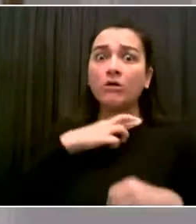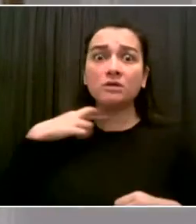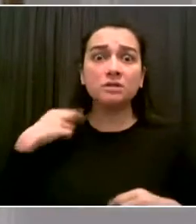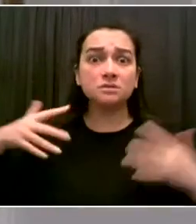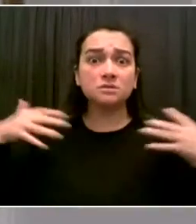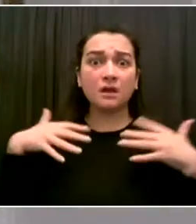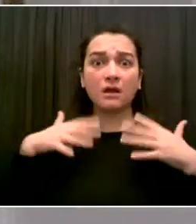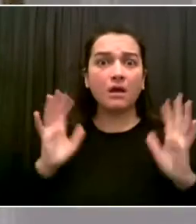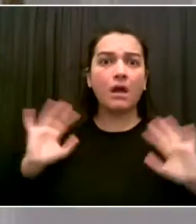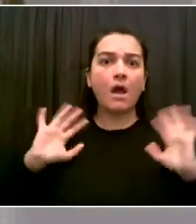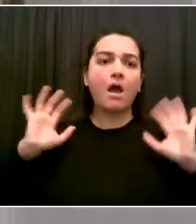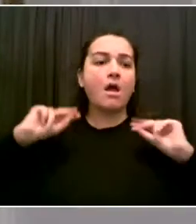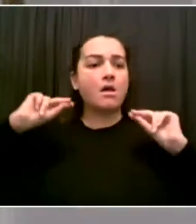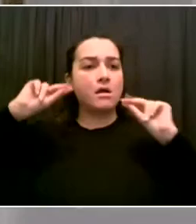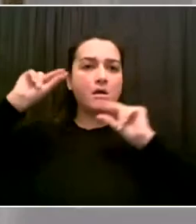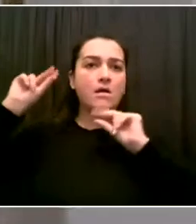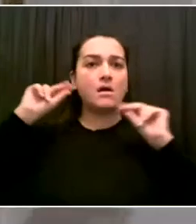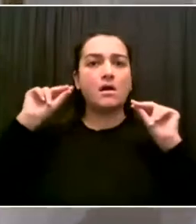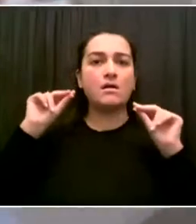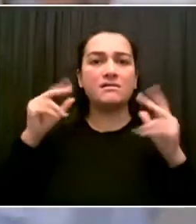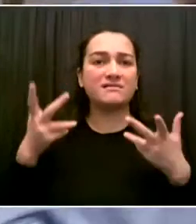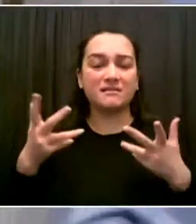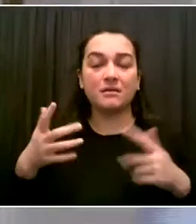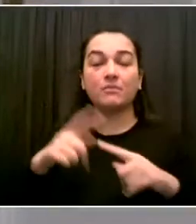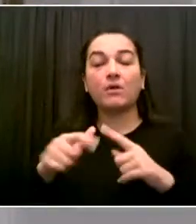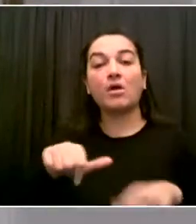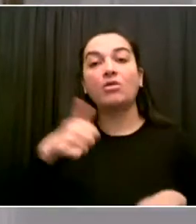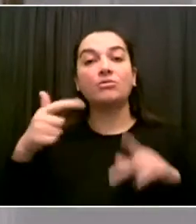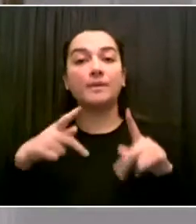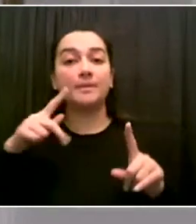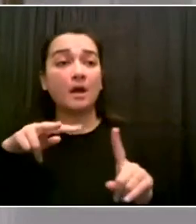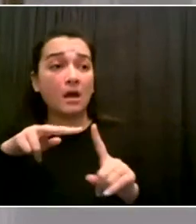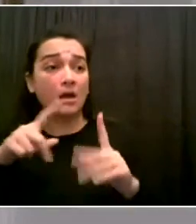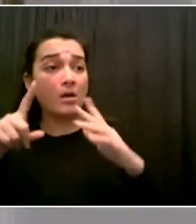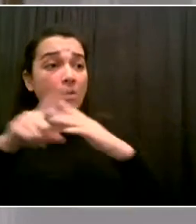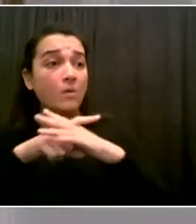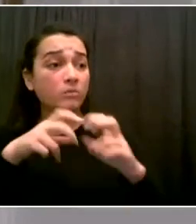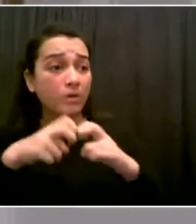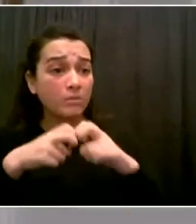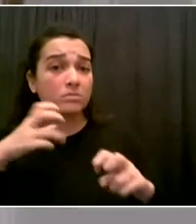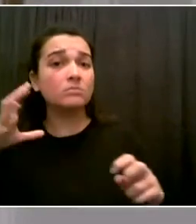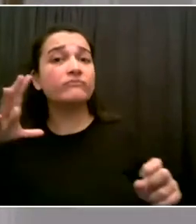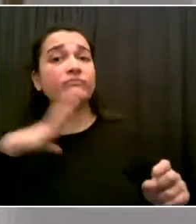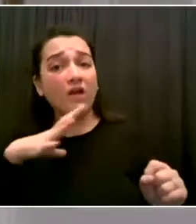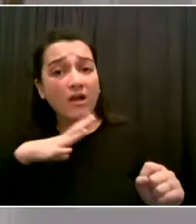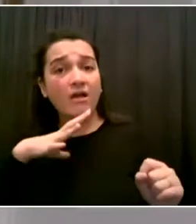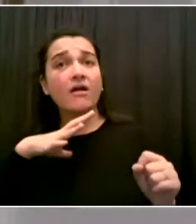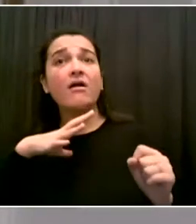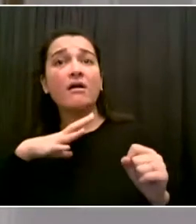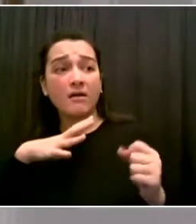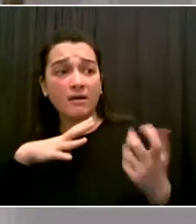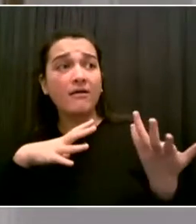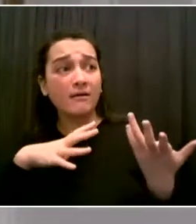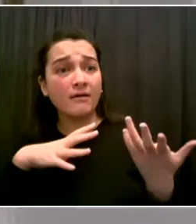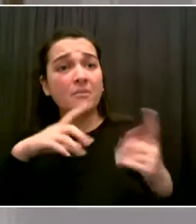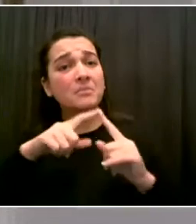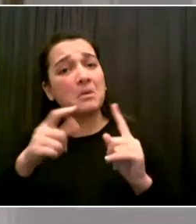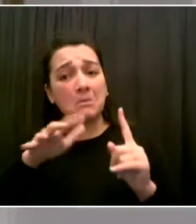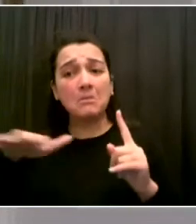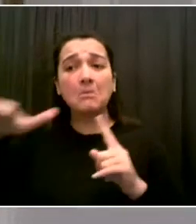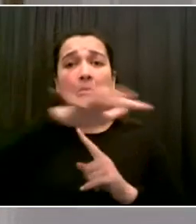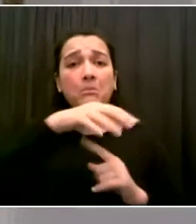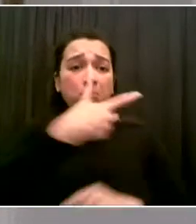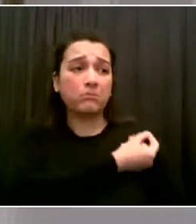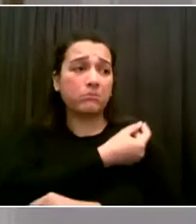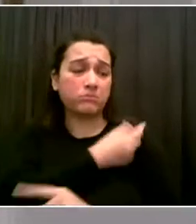is a sign that our system is working. If a smoke alarm goes off and you immediately have a fire engine come to your